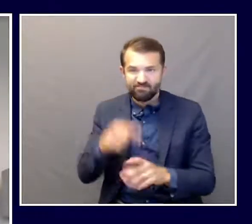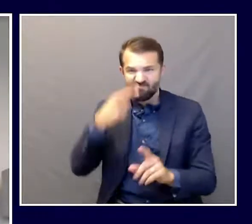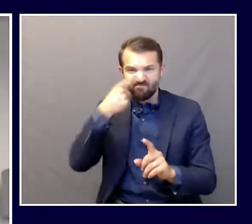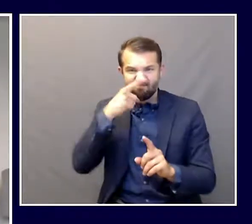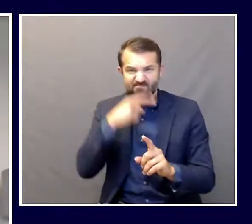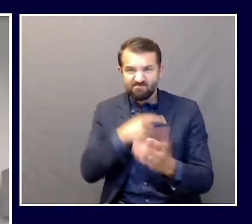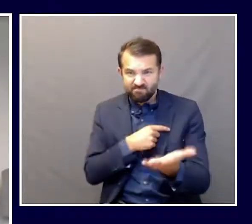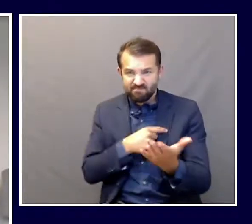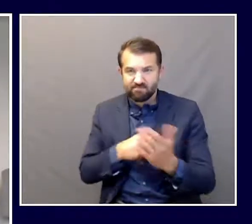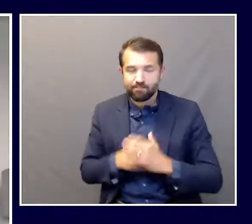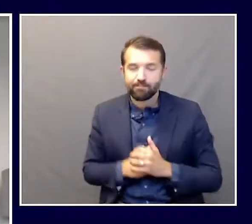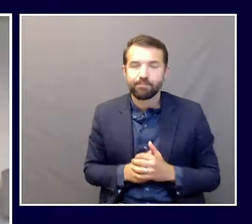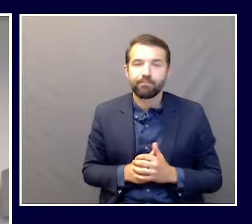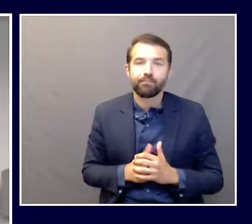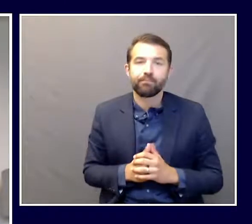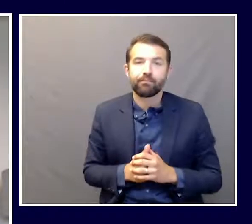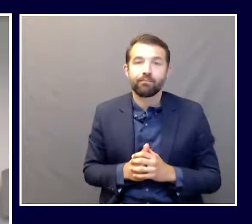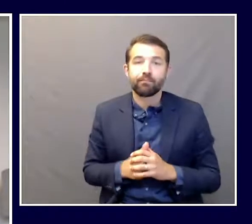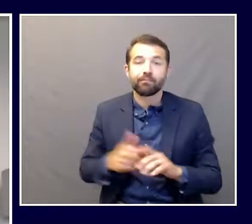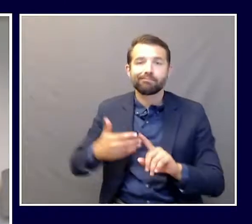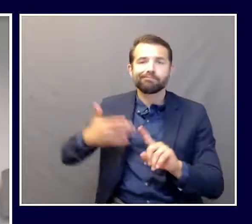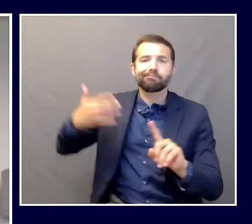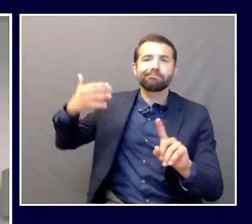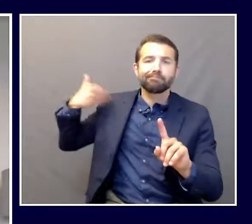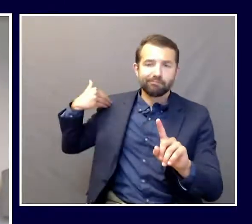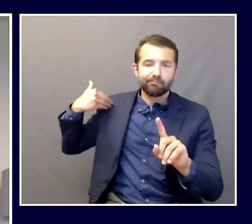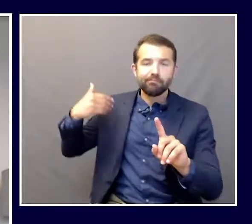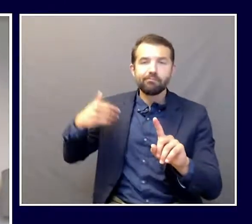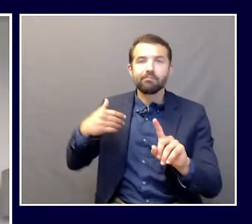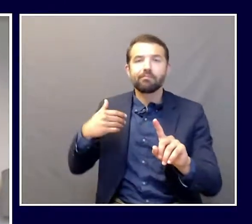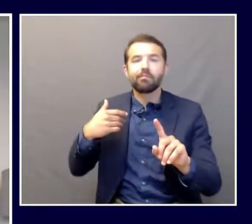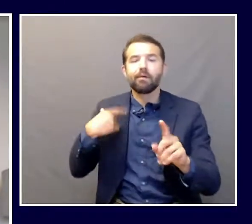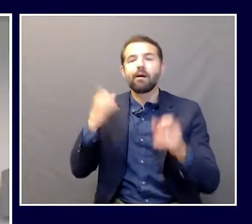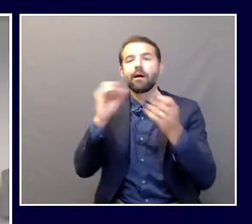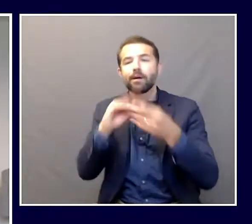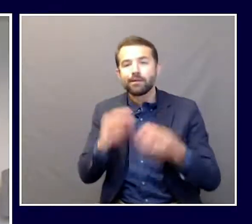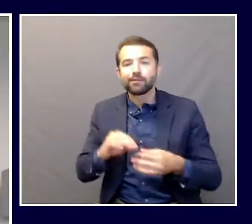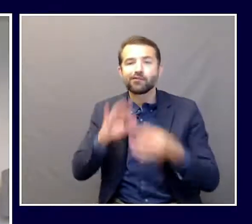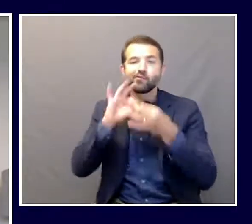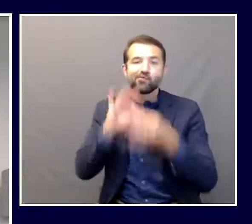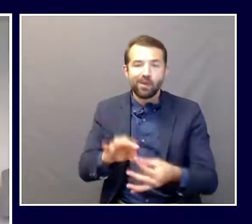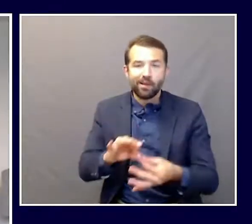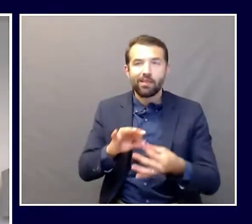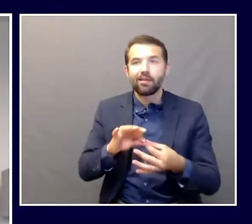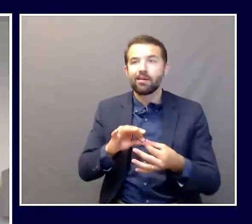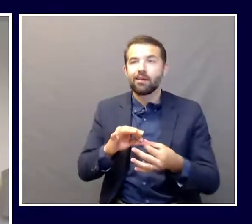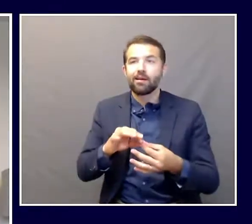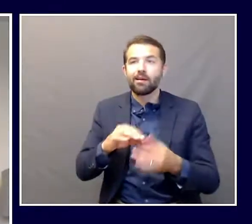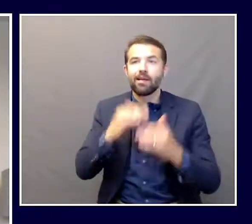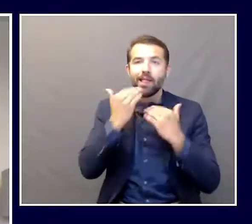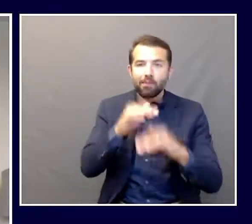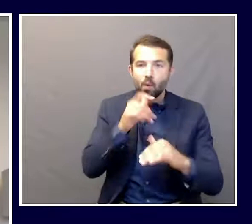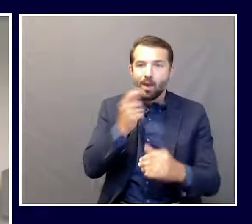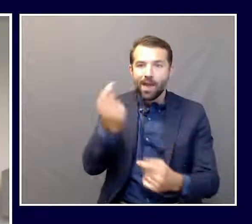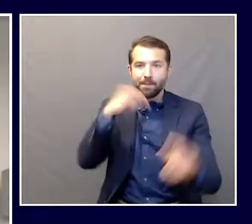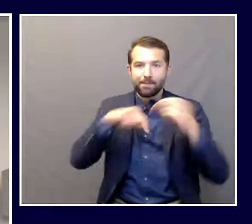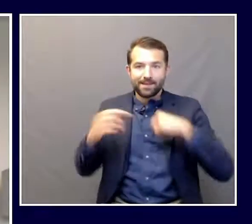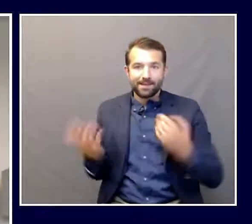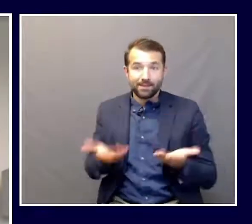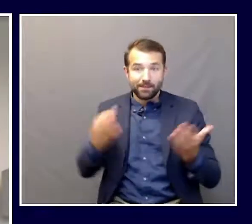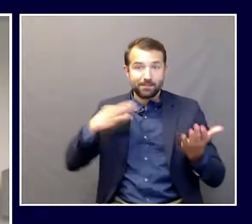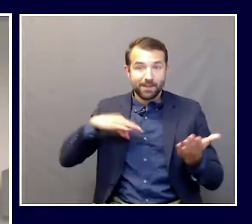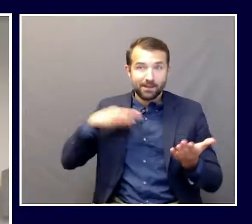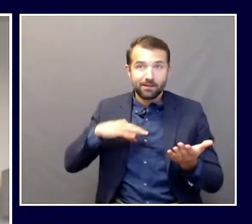that in the past, when we had talked about lifting travel restrictions, the quarantine and testing requirements from people traveling into Maine, you had